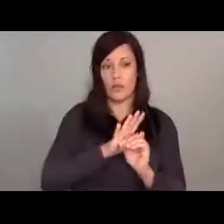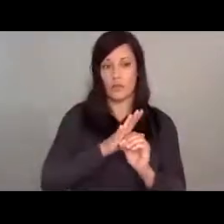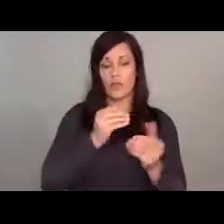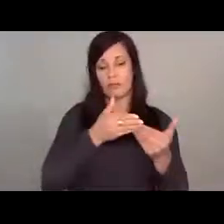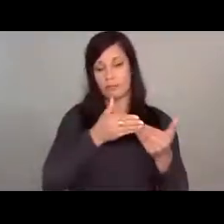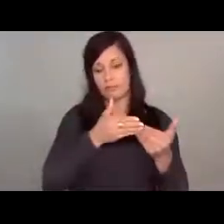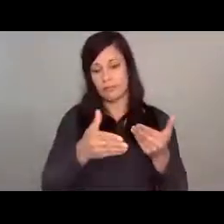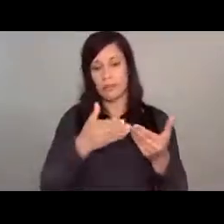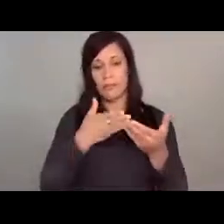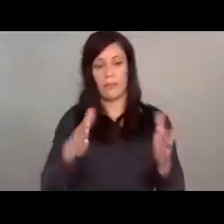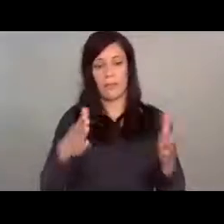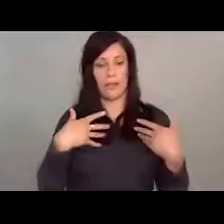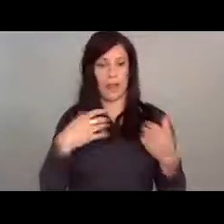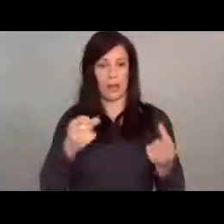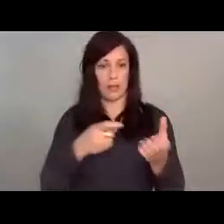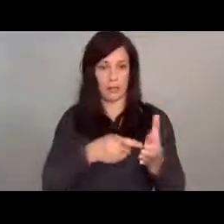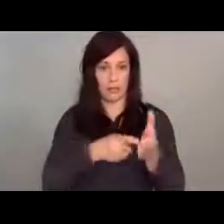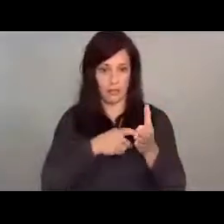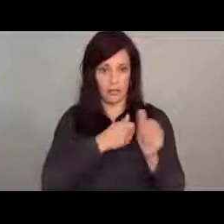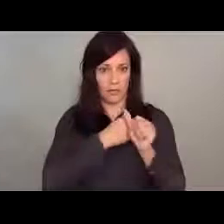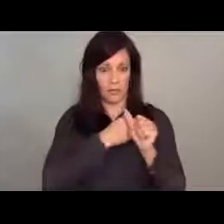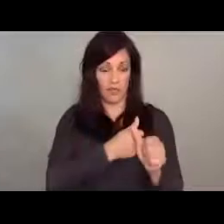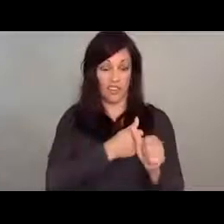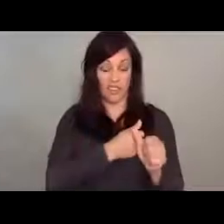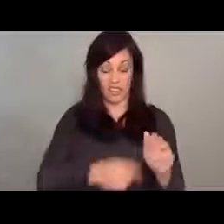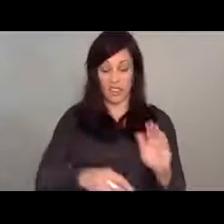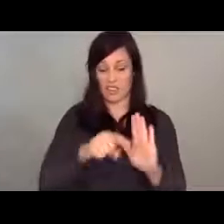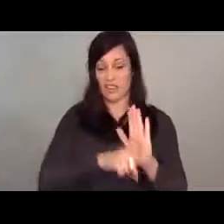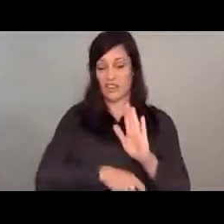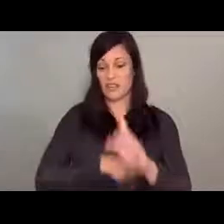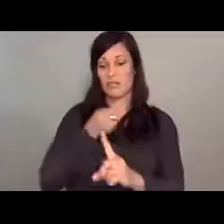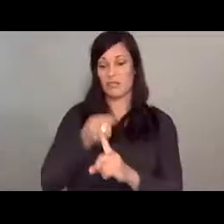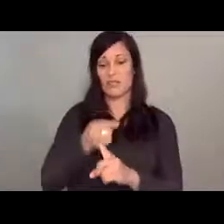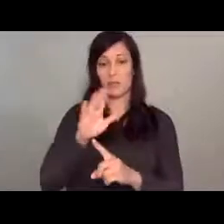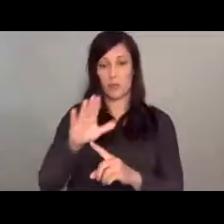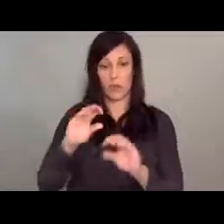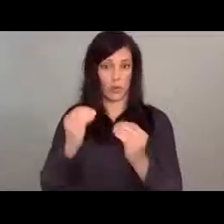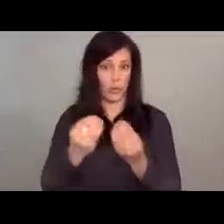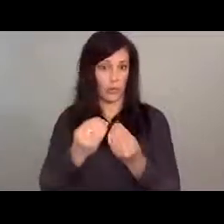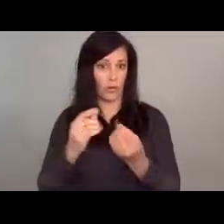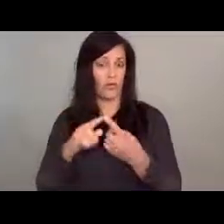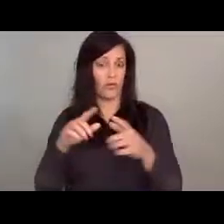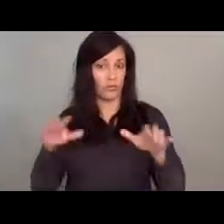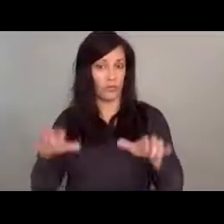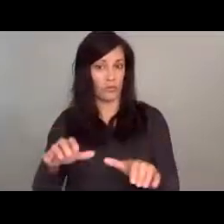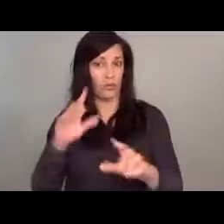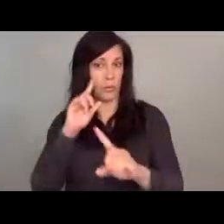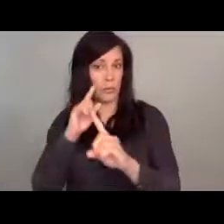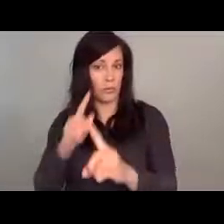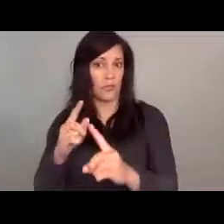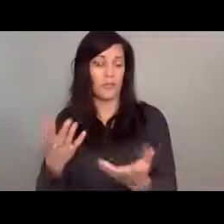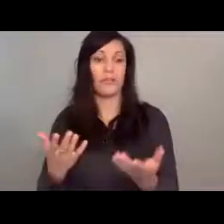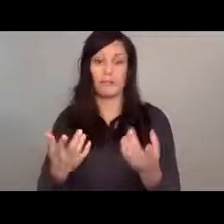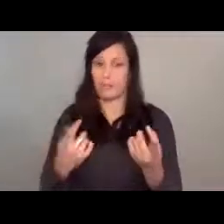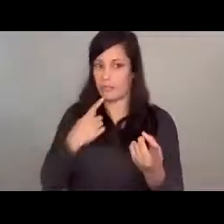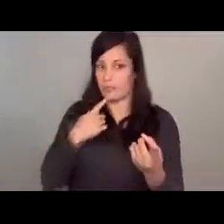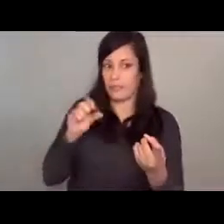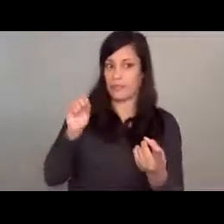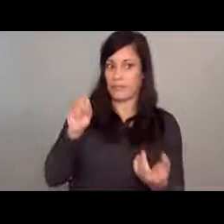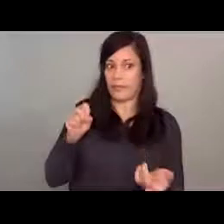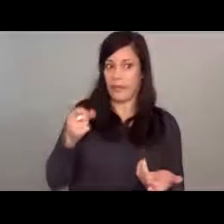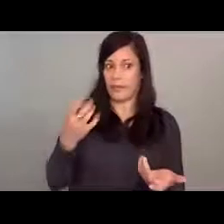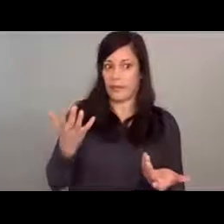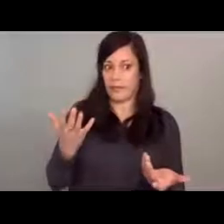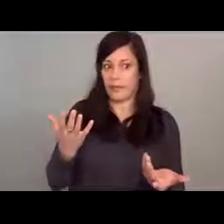health mandates have negatively impacted our ability to deliver our mission. Well, we said yes, because